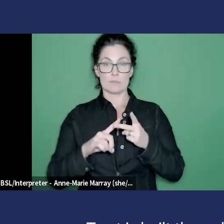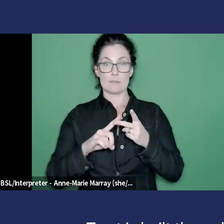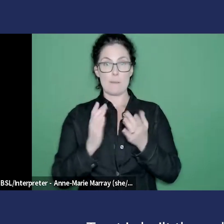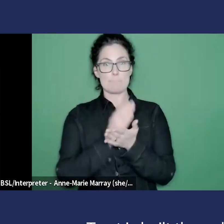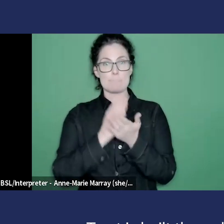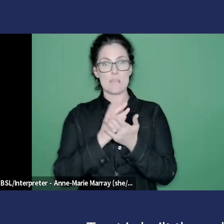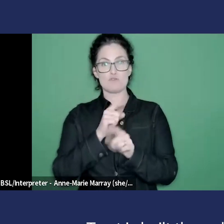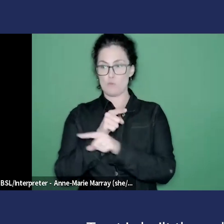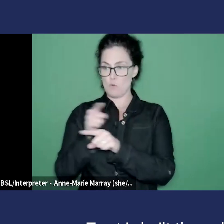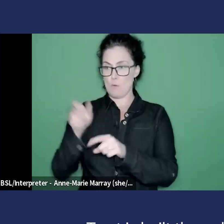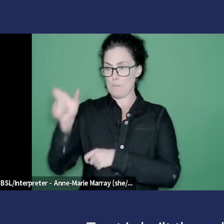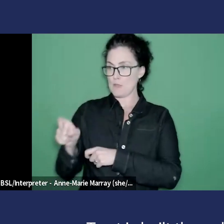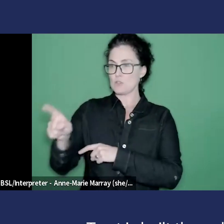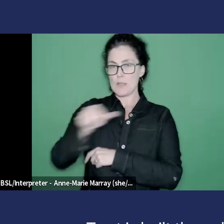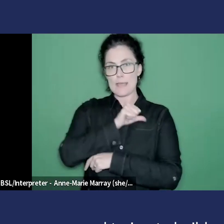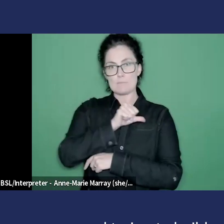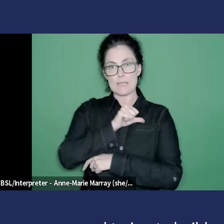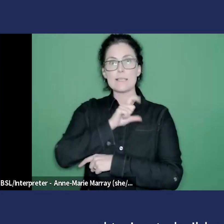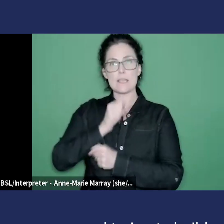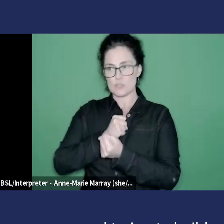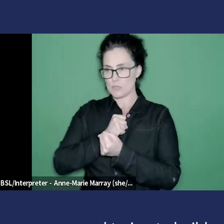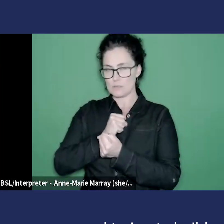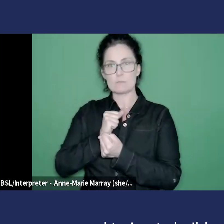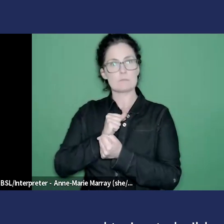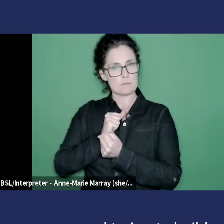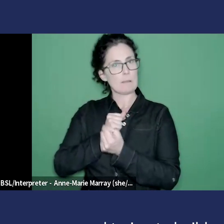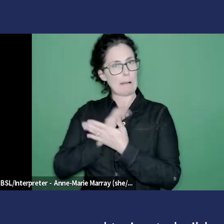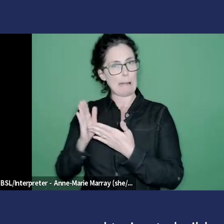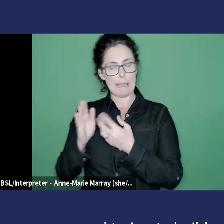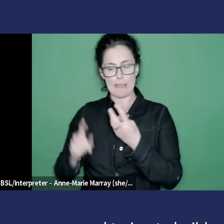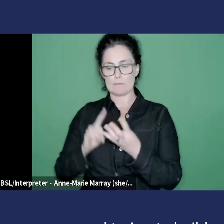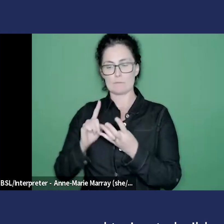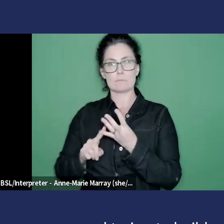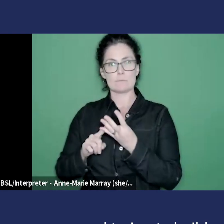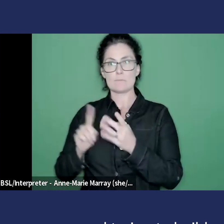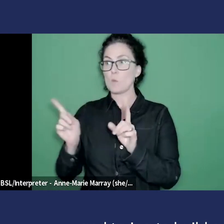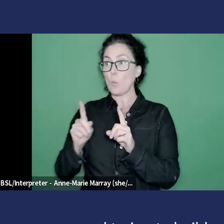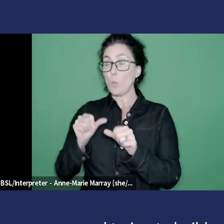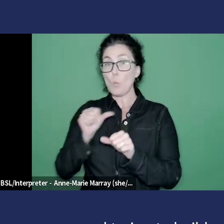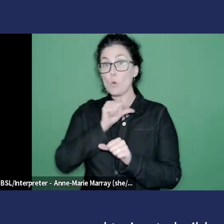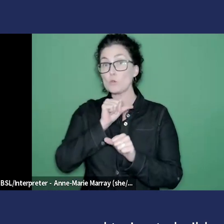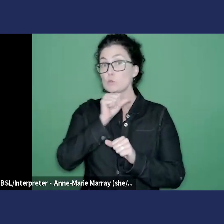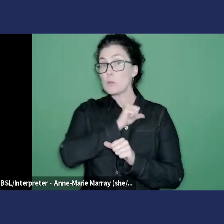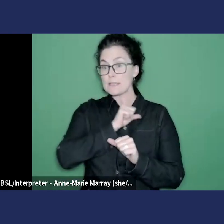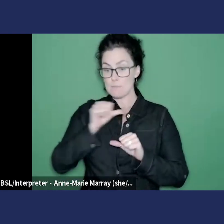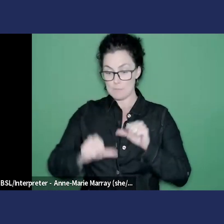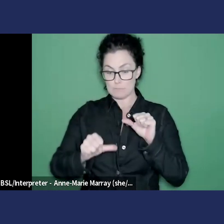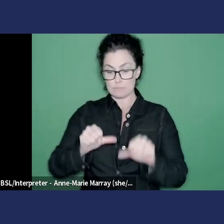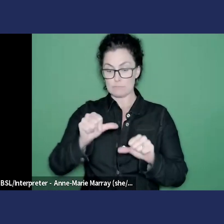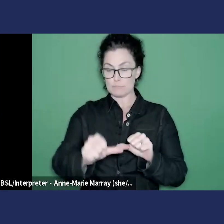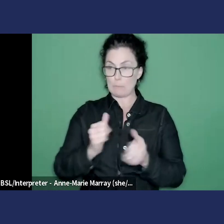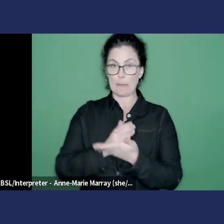expectations, explaining each step, and trying to build a trusting relationship. And what's needed to address the